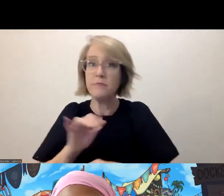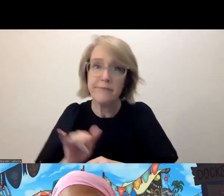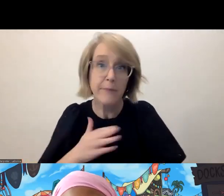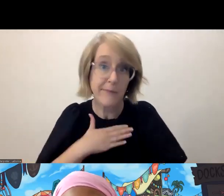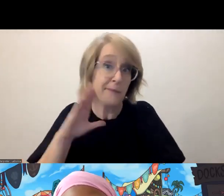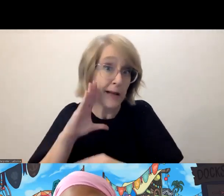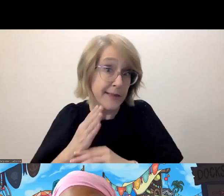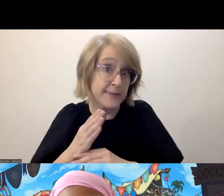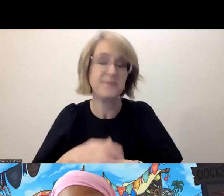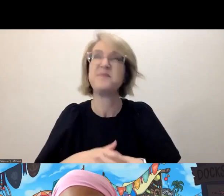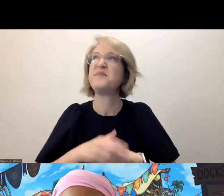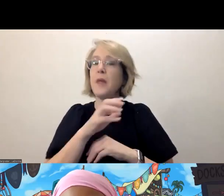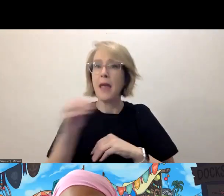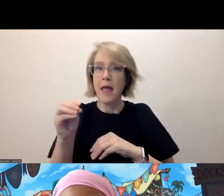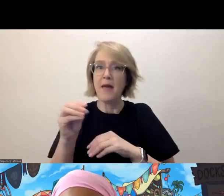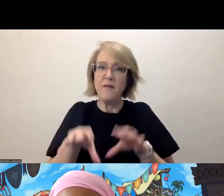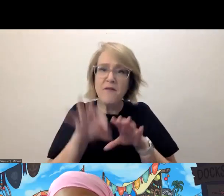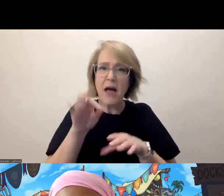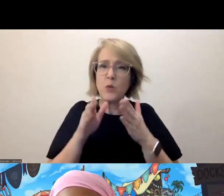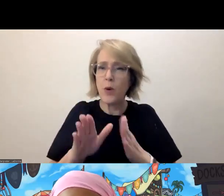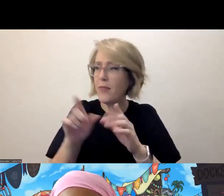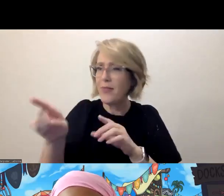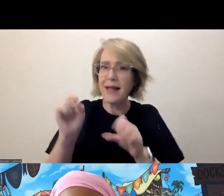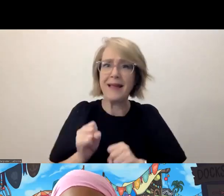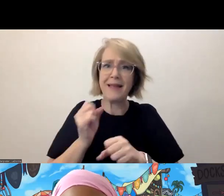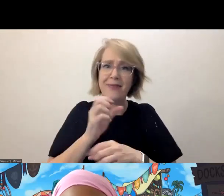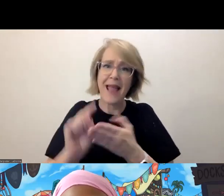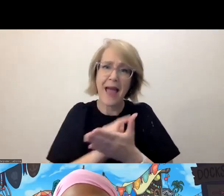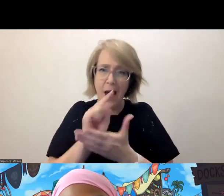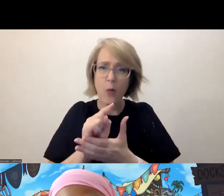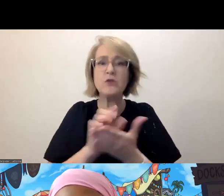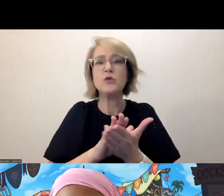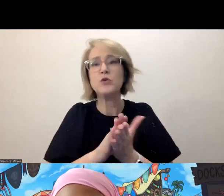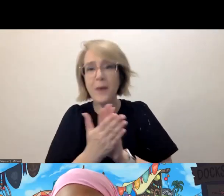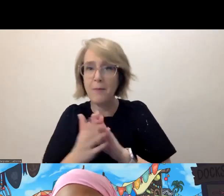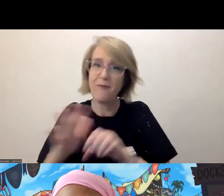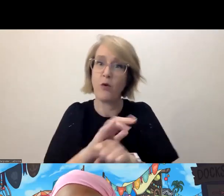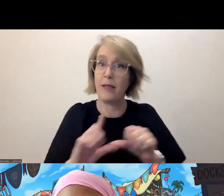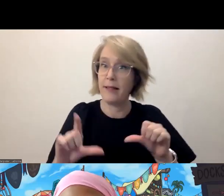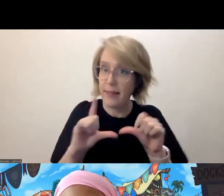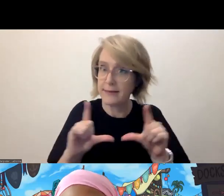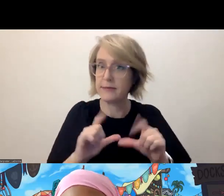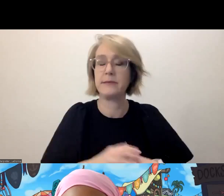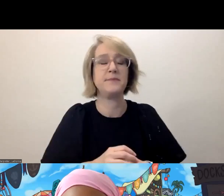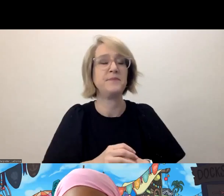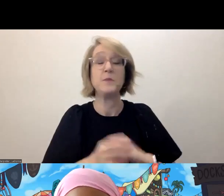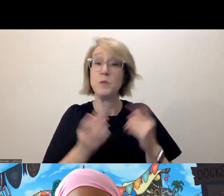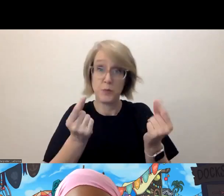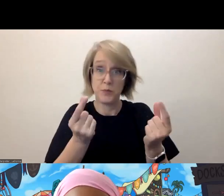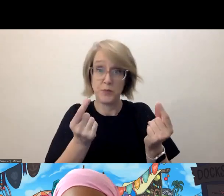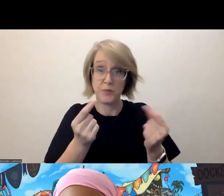son, and also find a way for them to ensure that they can get their hours needed to become fully licensed. So what we did,